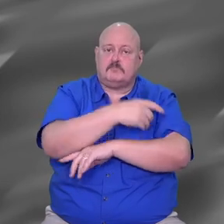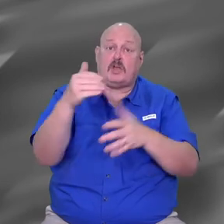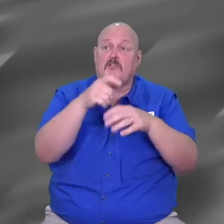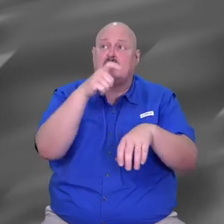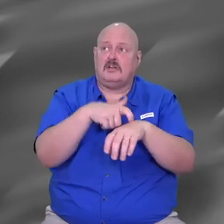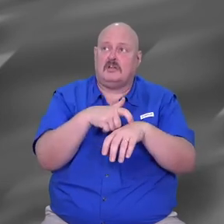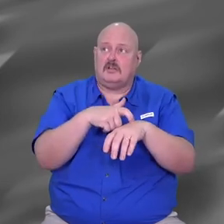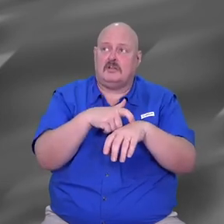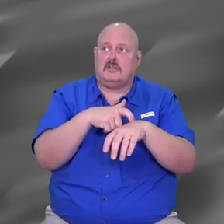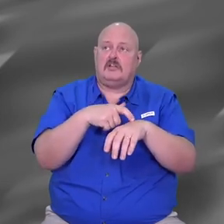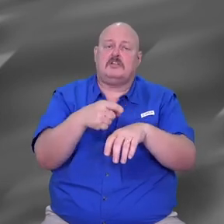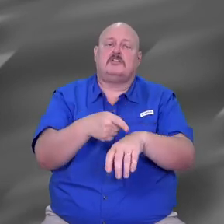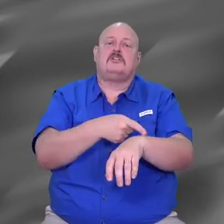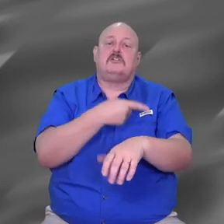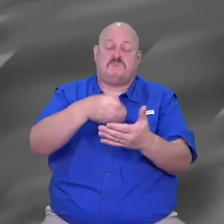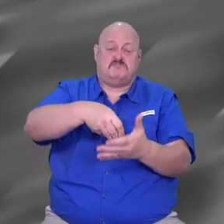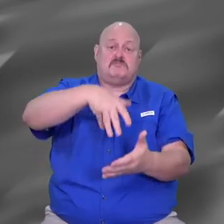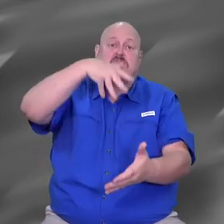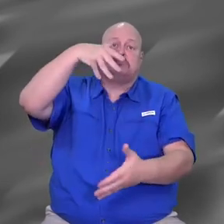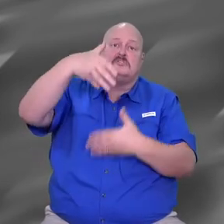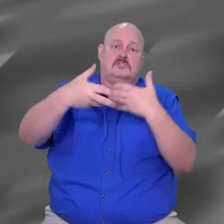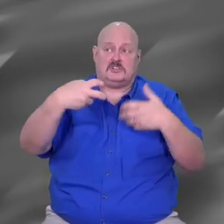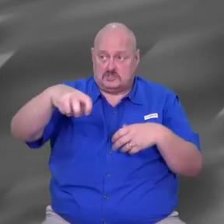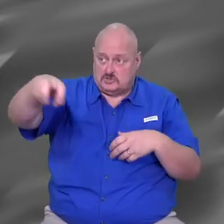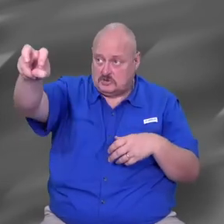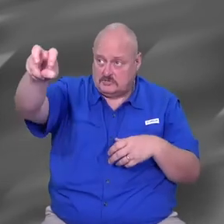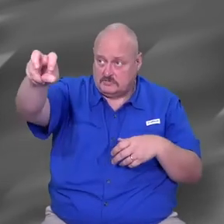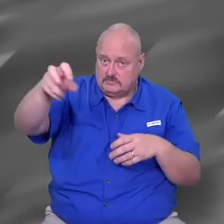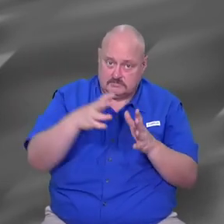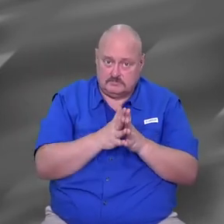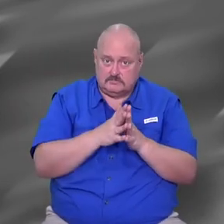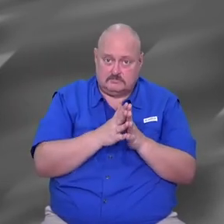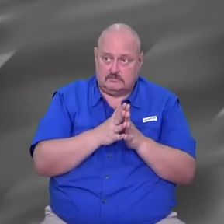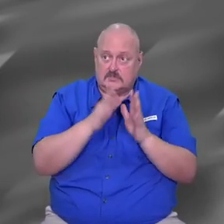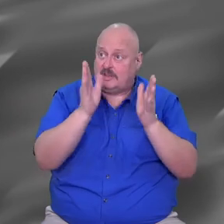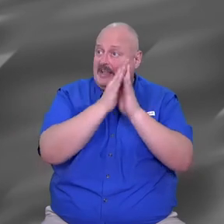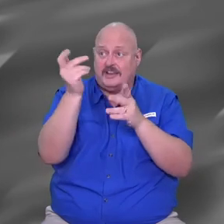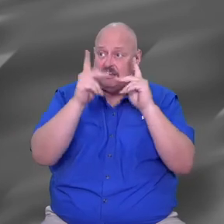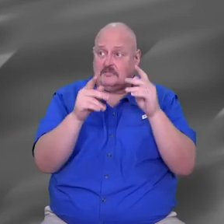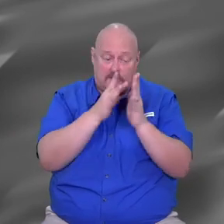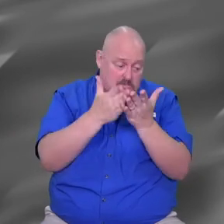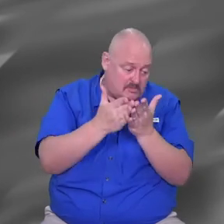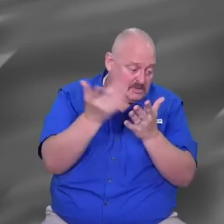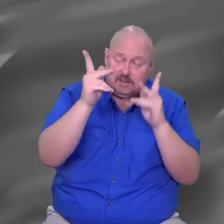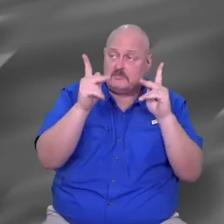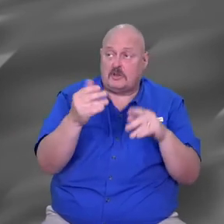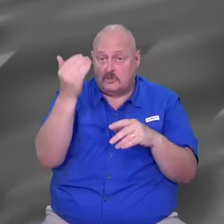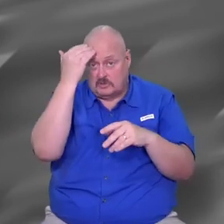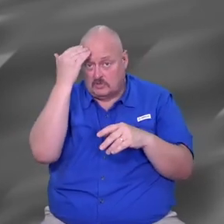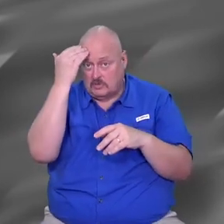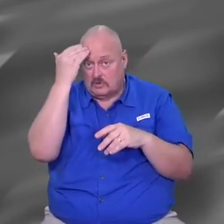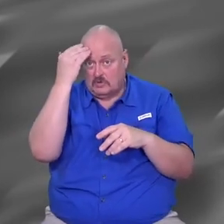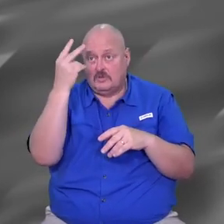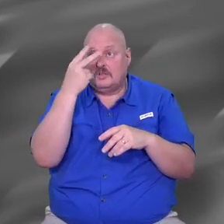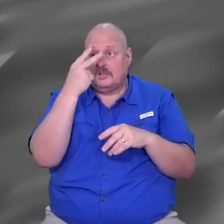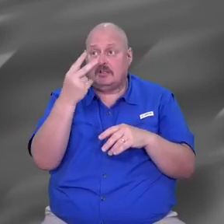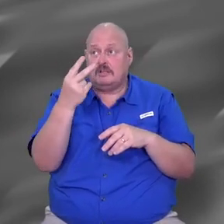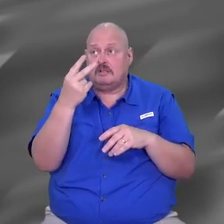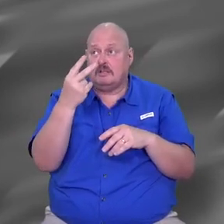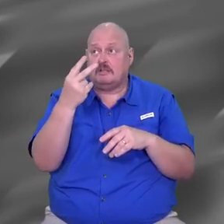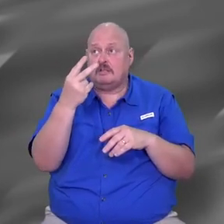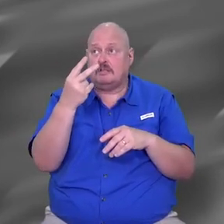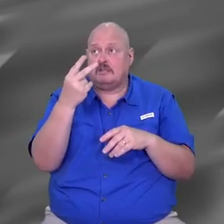it is a very extensive journey. But you can ask anyone in the scripture or anybody that you know who's seen the quote light, it